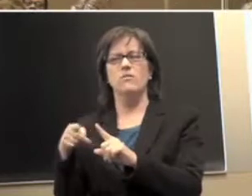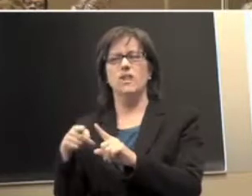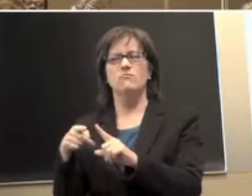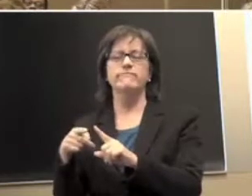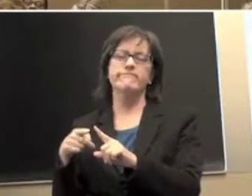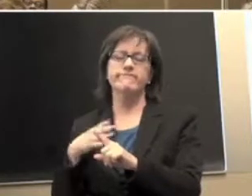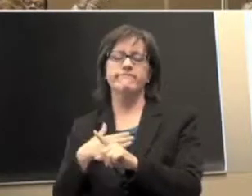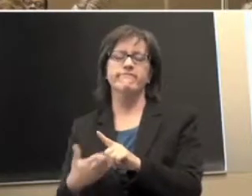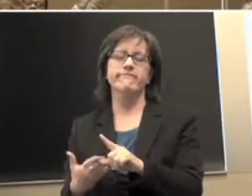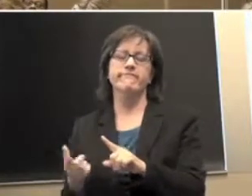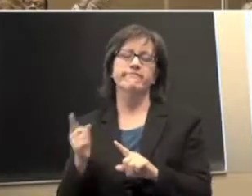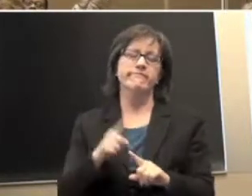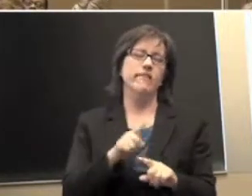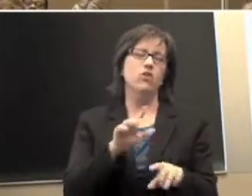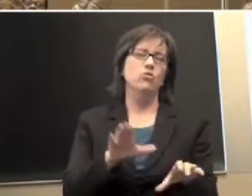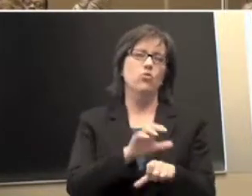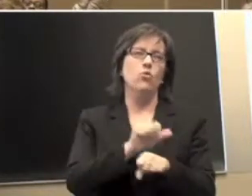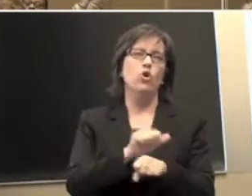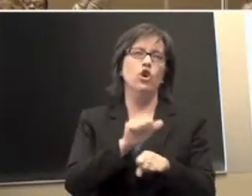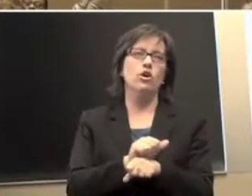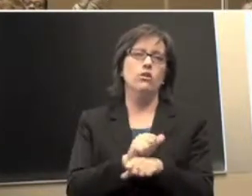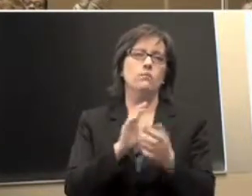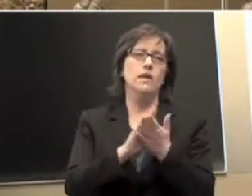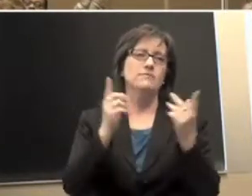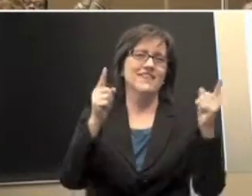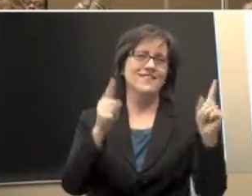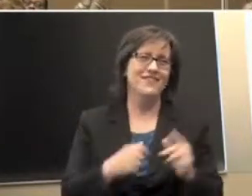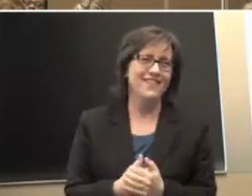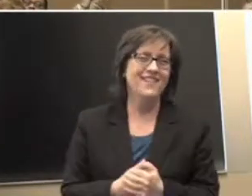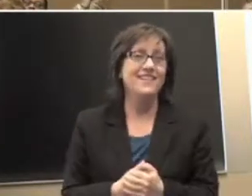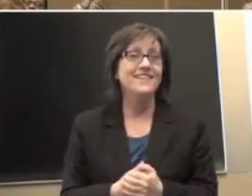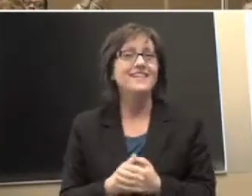work and being competent and successful. And it really is